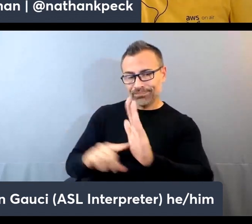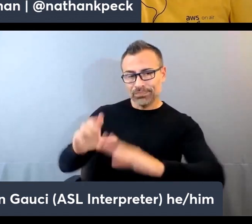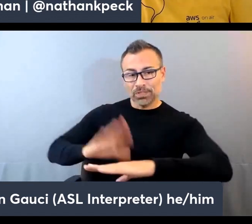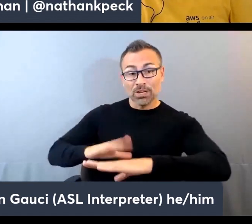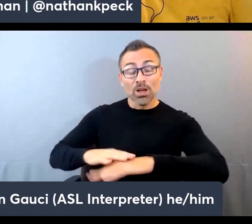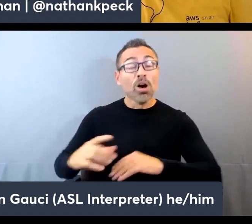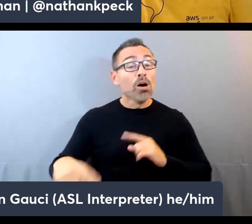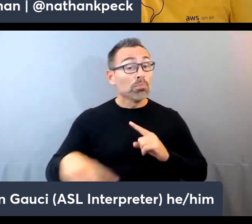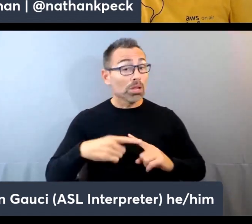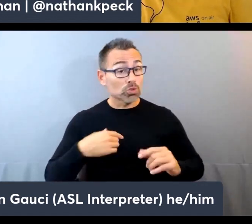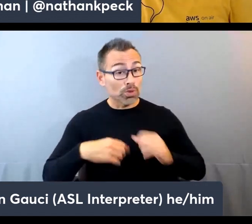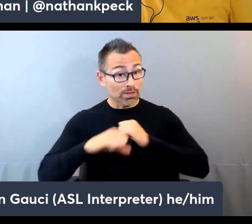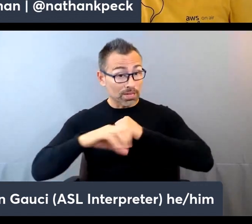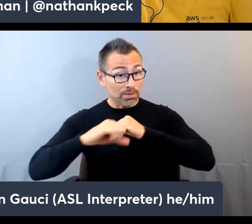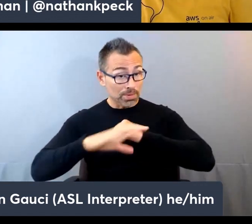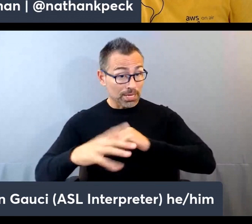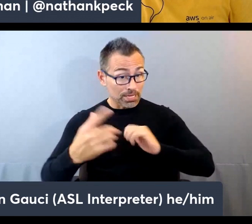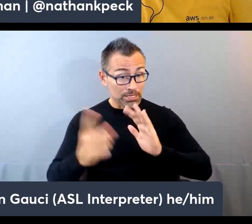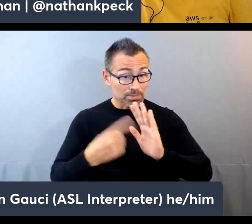campaigns from time to time